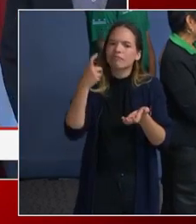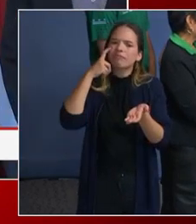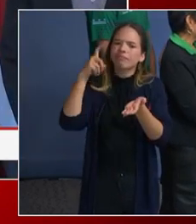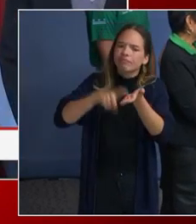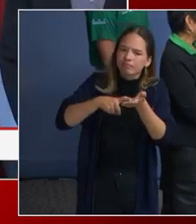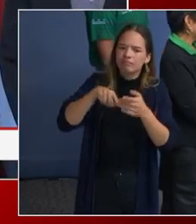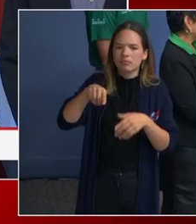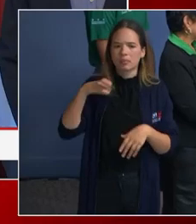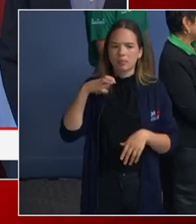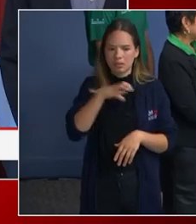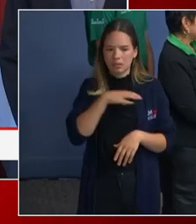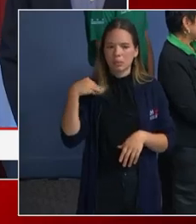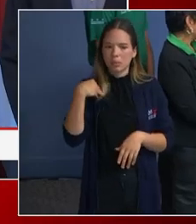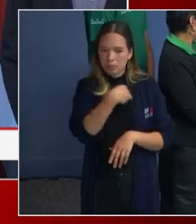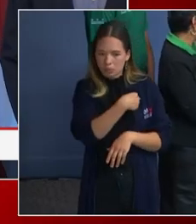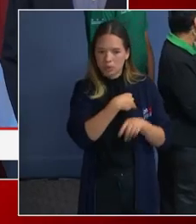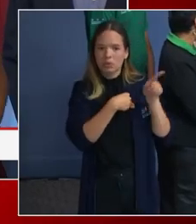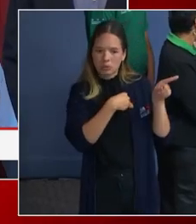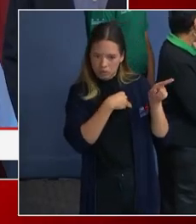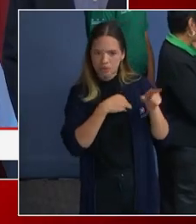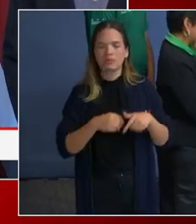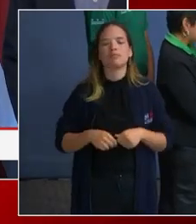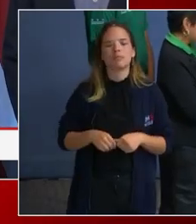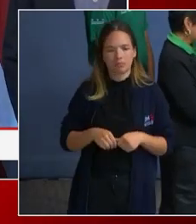few questions.